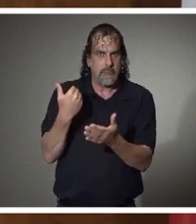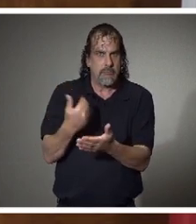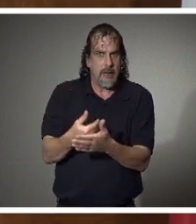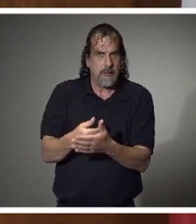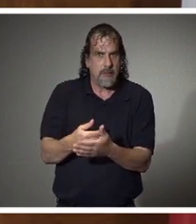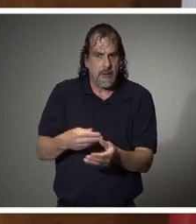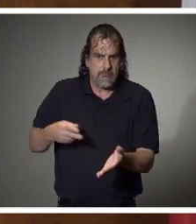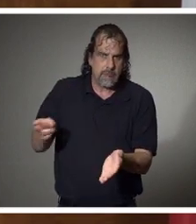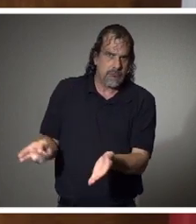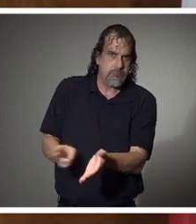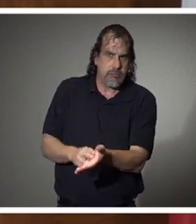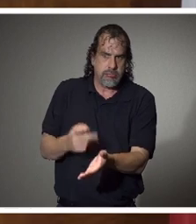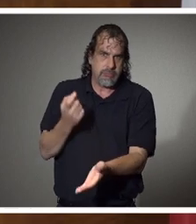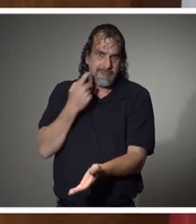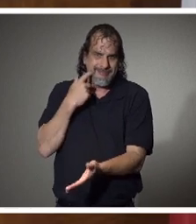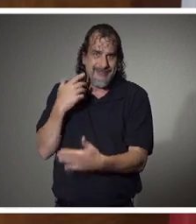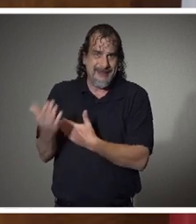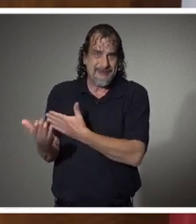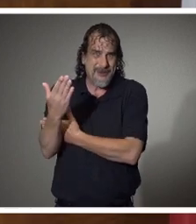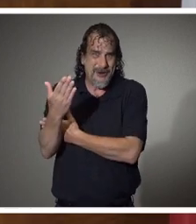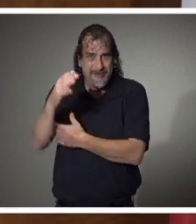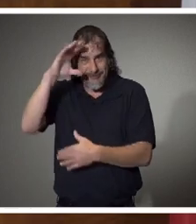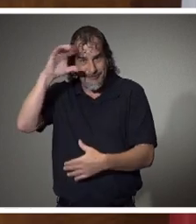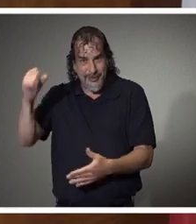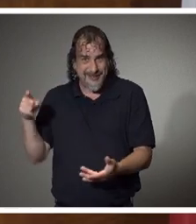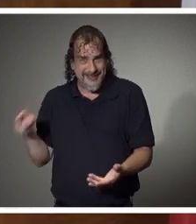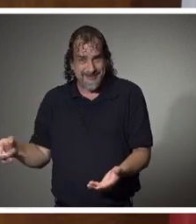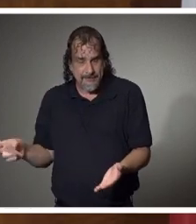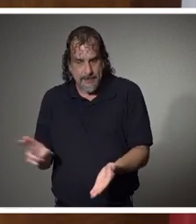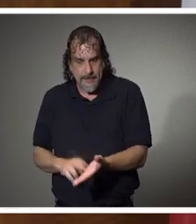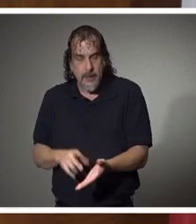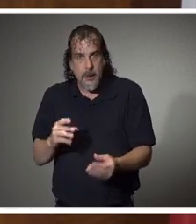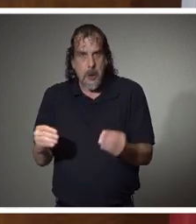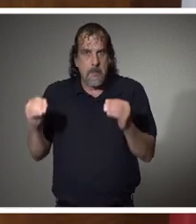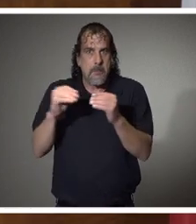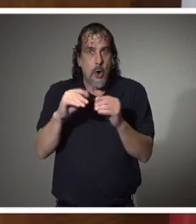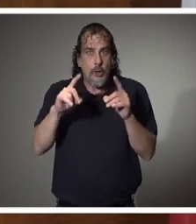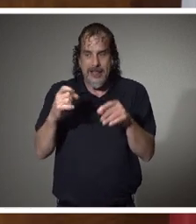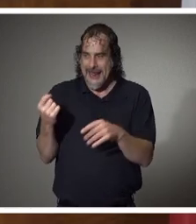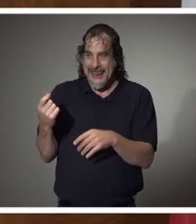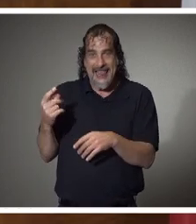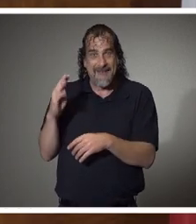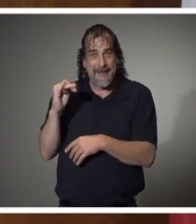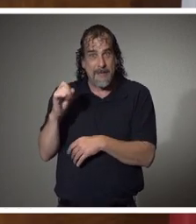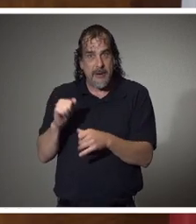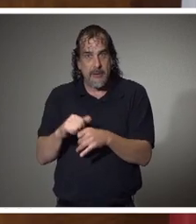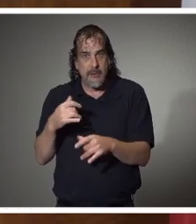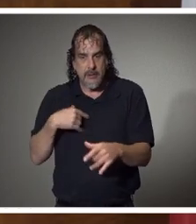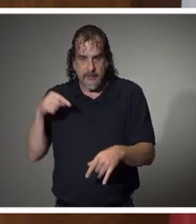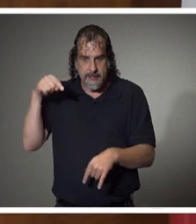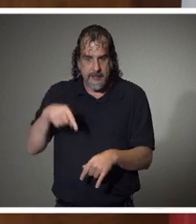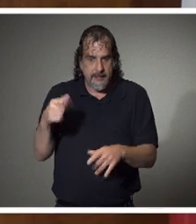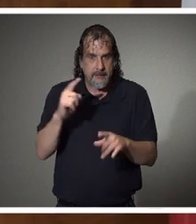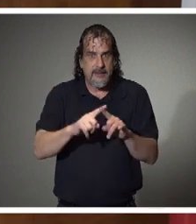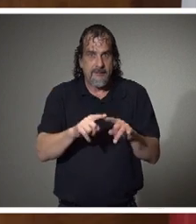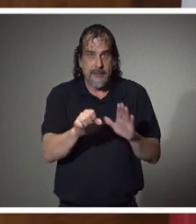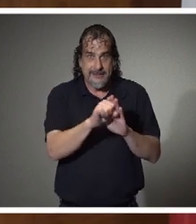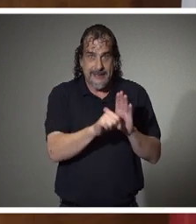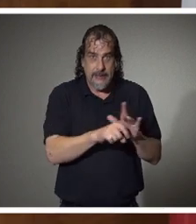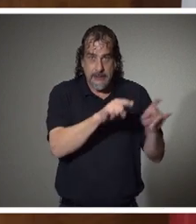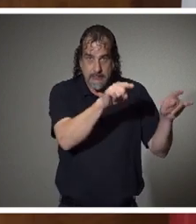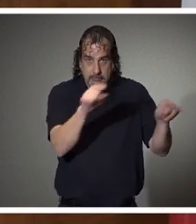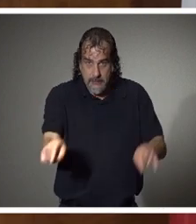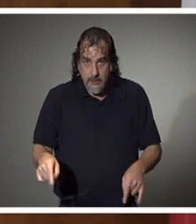was signed by the president earlier this morning for testing. Of that, $11 billion of it is designated for the states. And so I